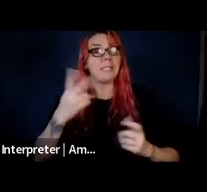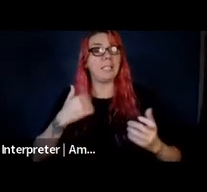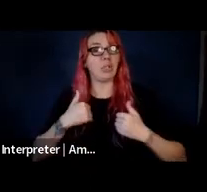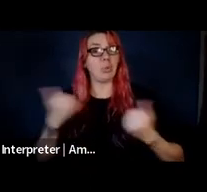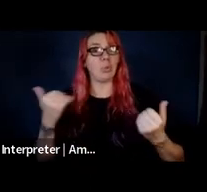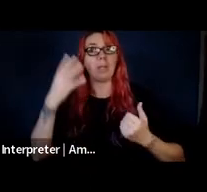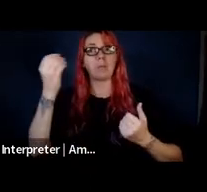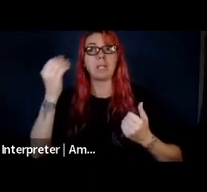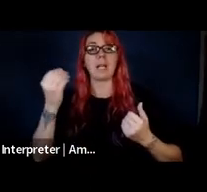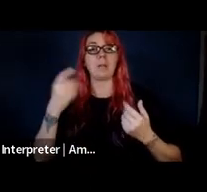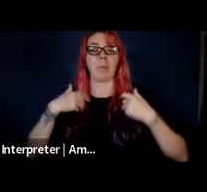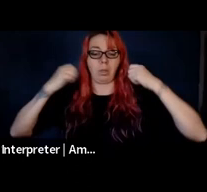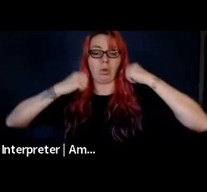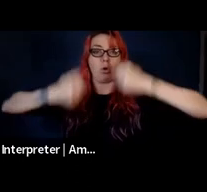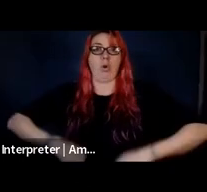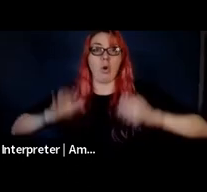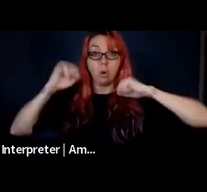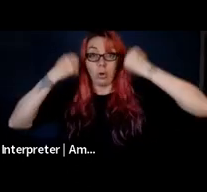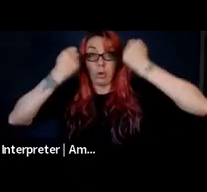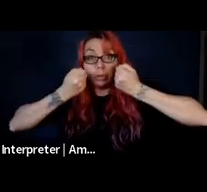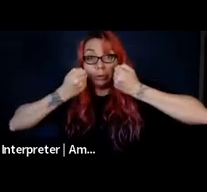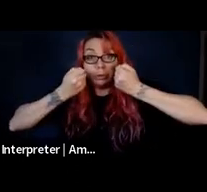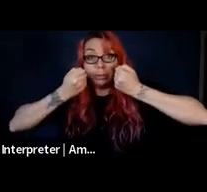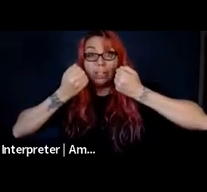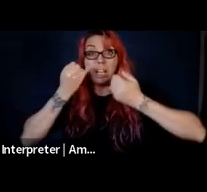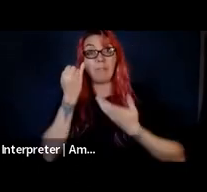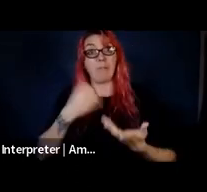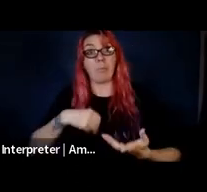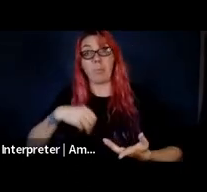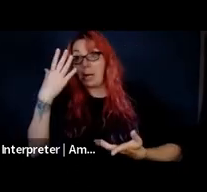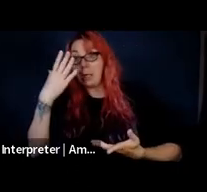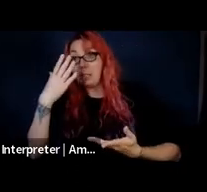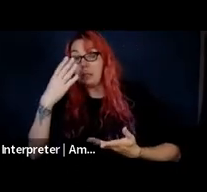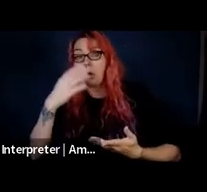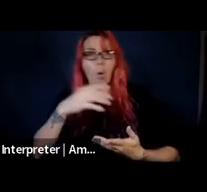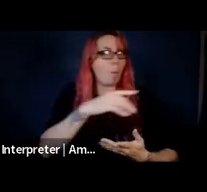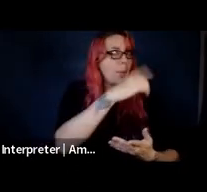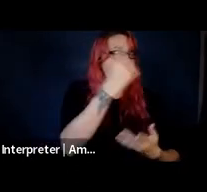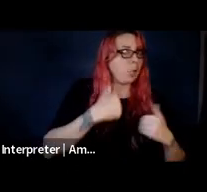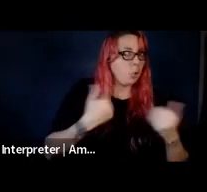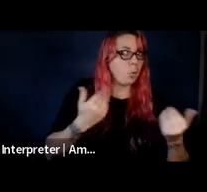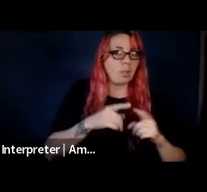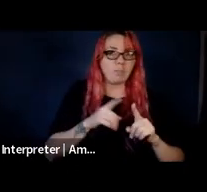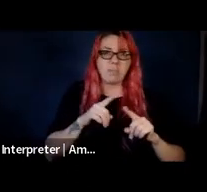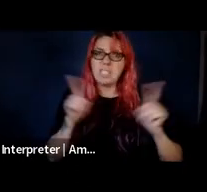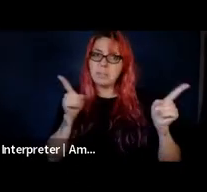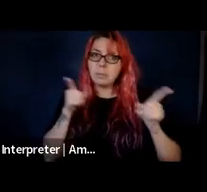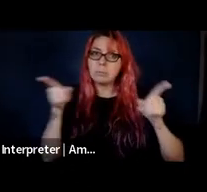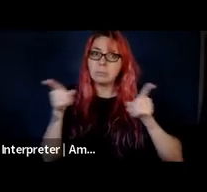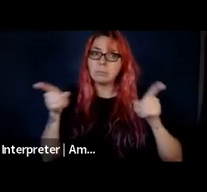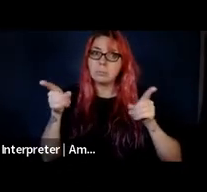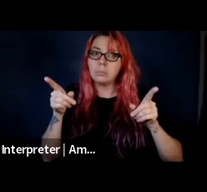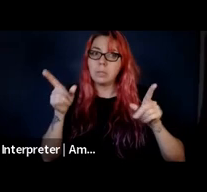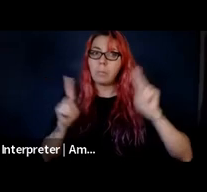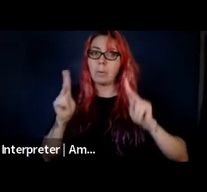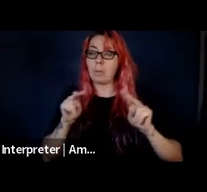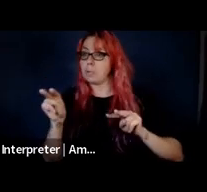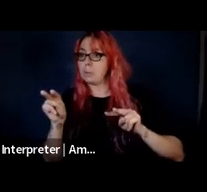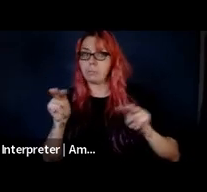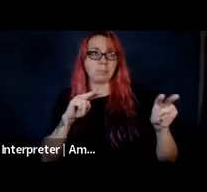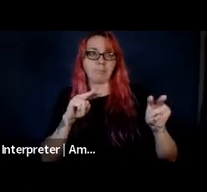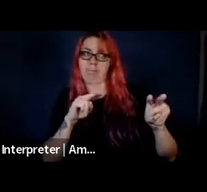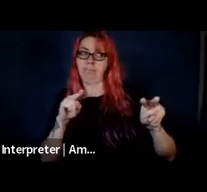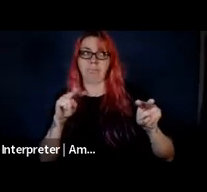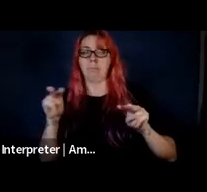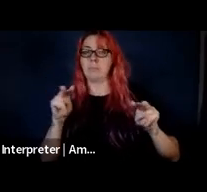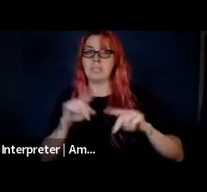of legacies, right? And then if you think about in your own industry, the histories of the ways that differential experiences have happened in terms of,